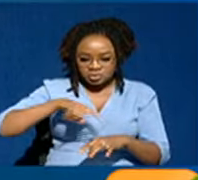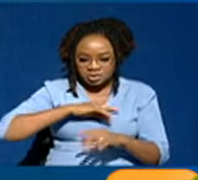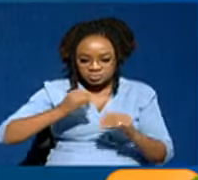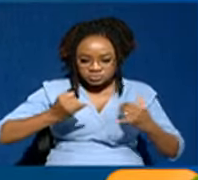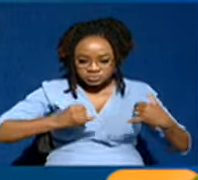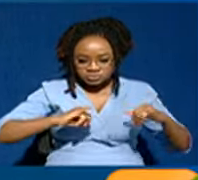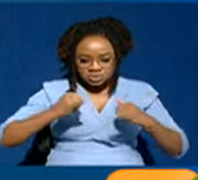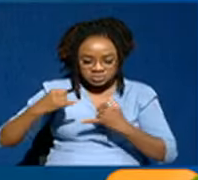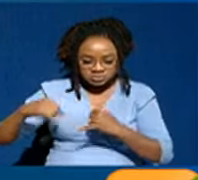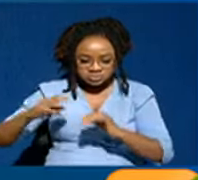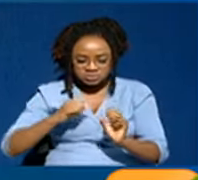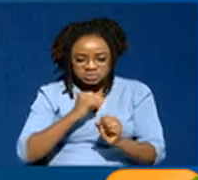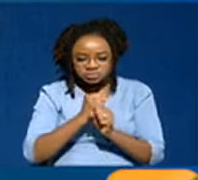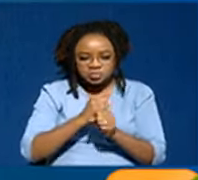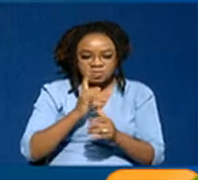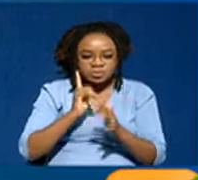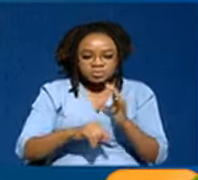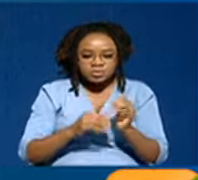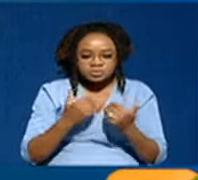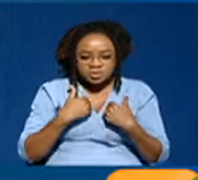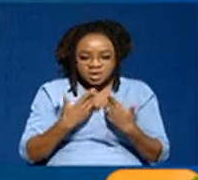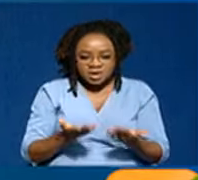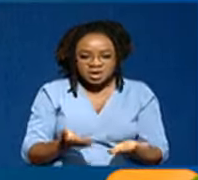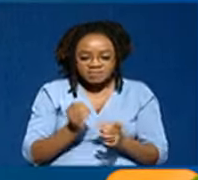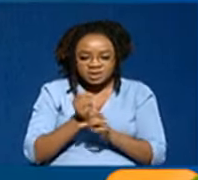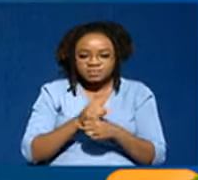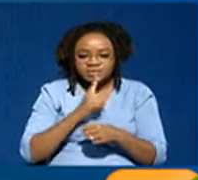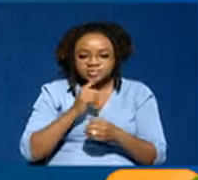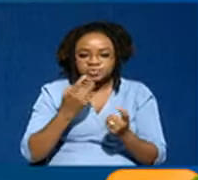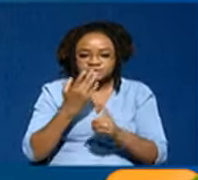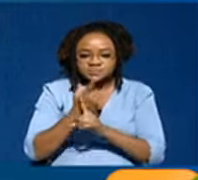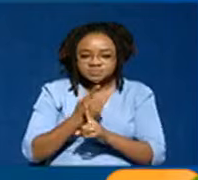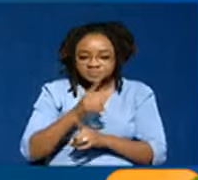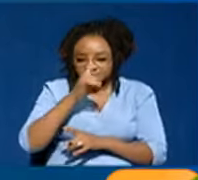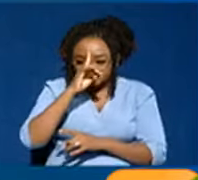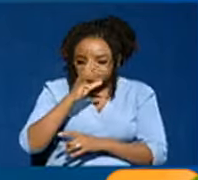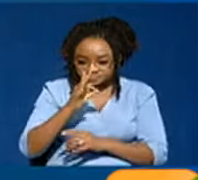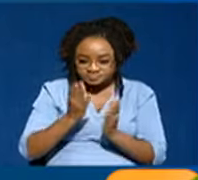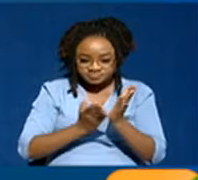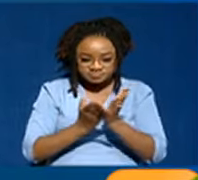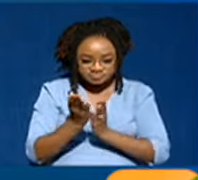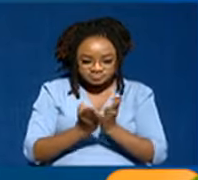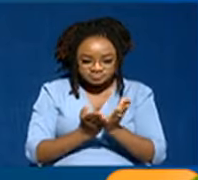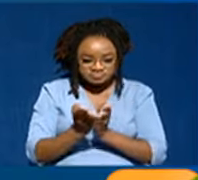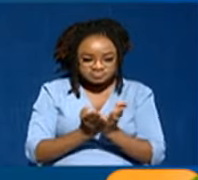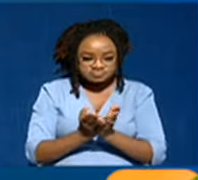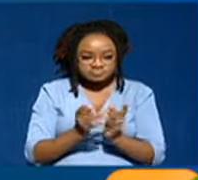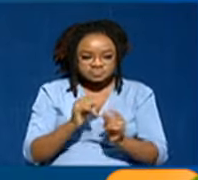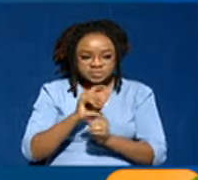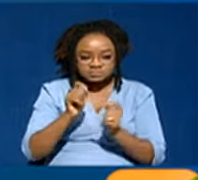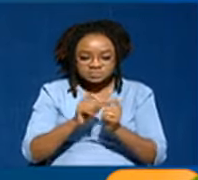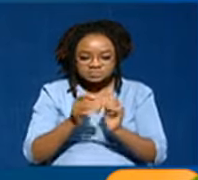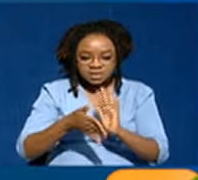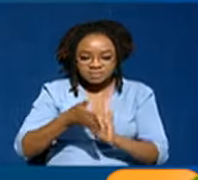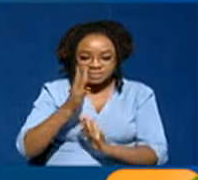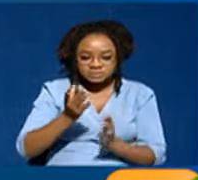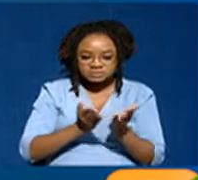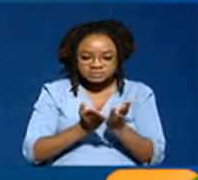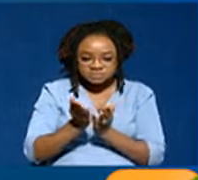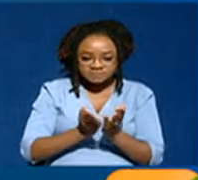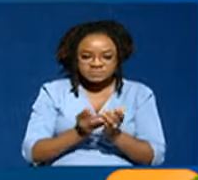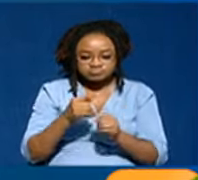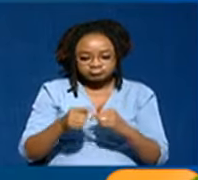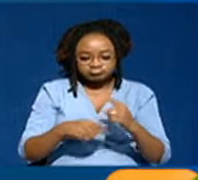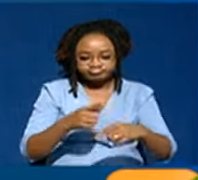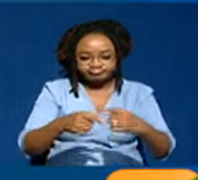with whatever we have just to ensure that some of the critical services, especially emergency services and so on, are running,